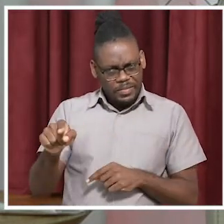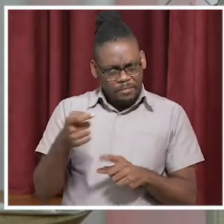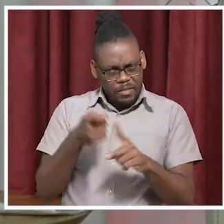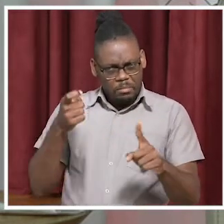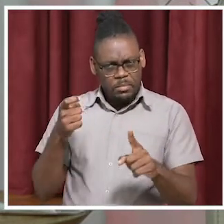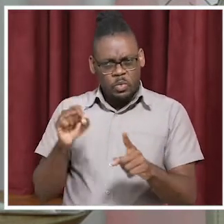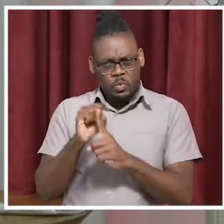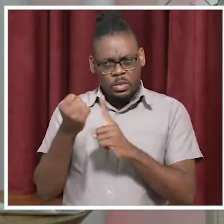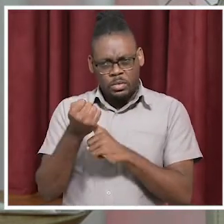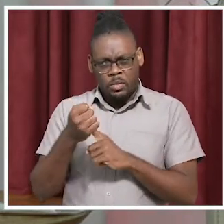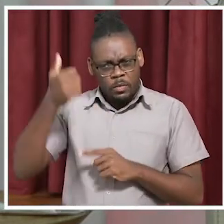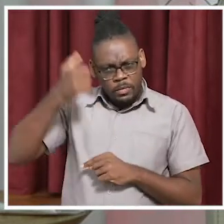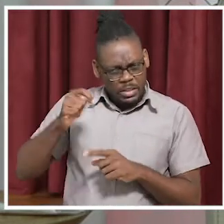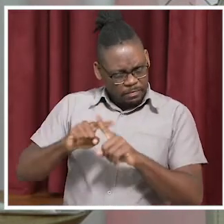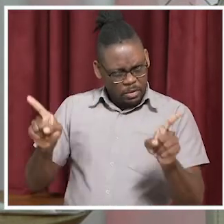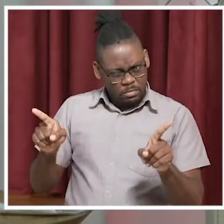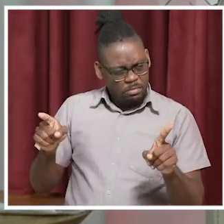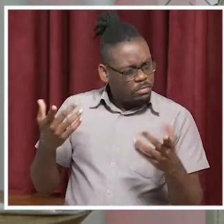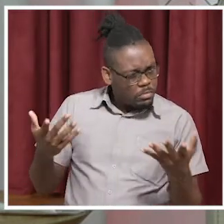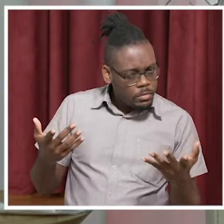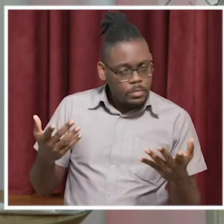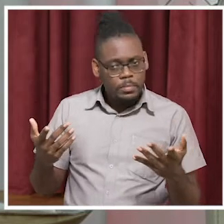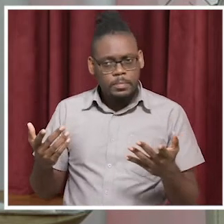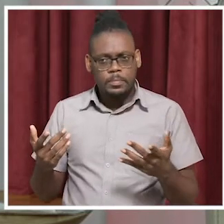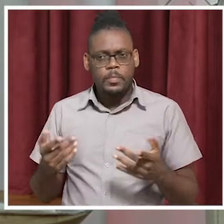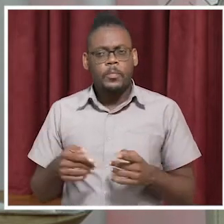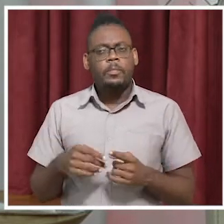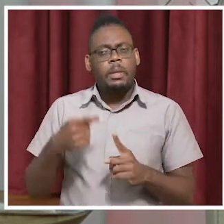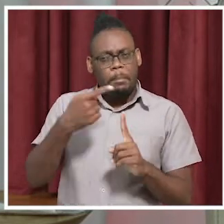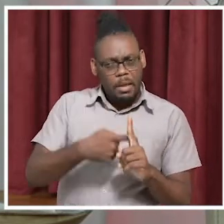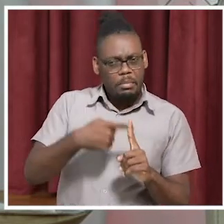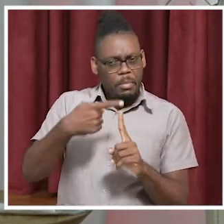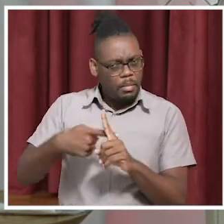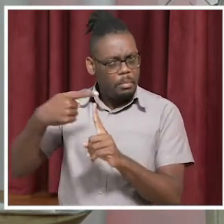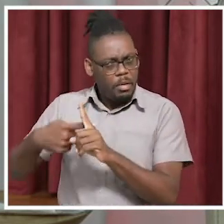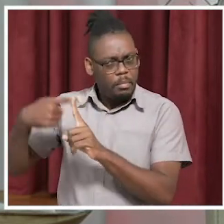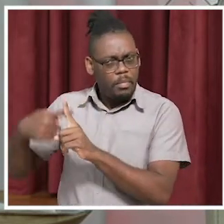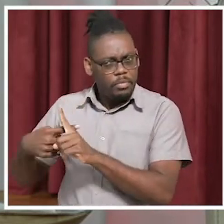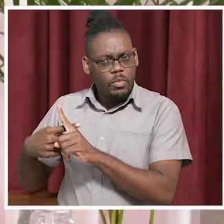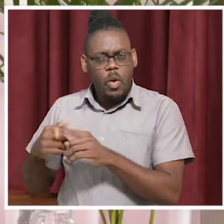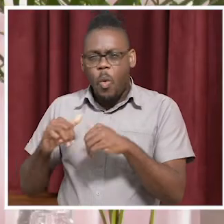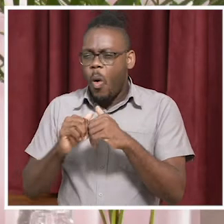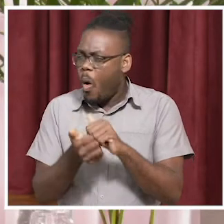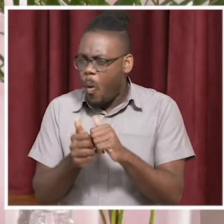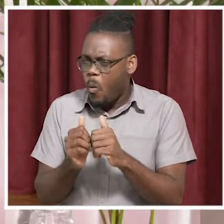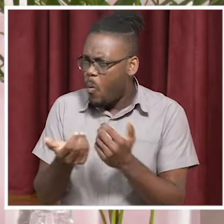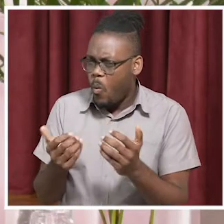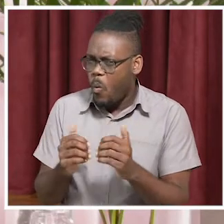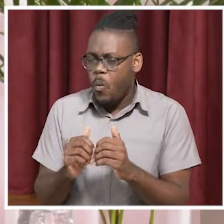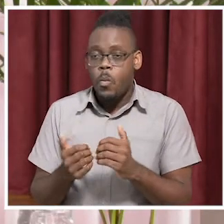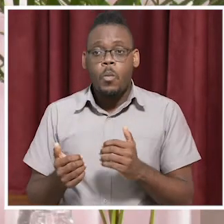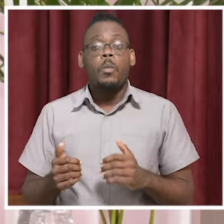issuance. Yeah. How does that function, and has that been impacted by the pandemic adversely as well? Okay. Right. So as you're aware, the Ministry of